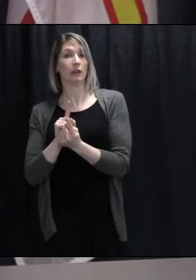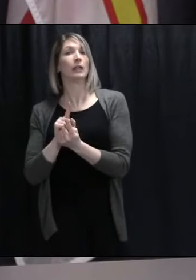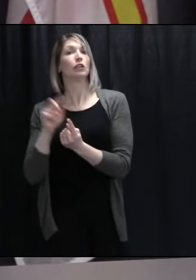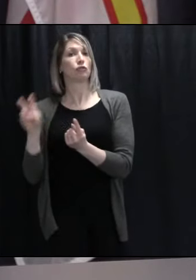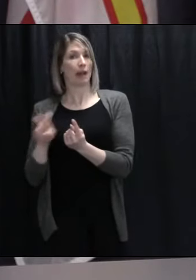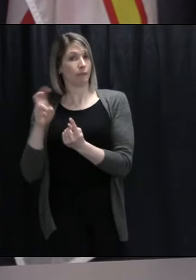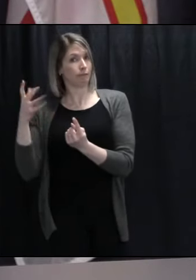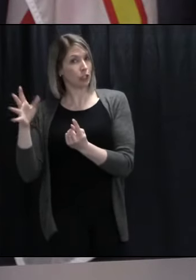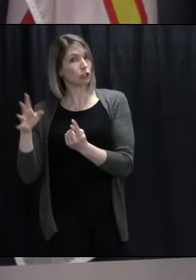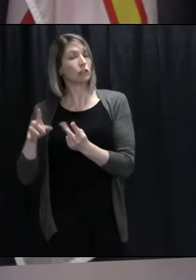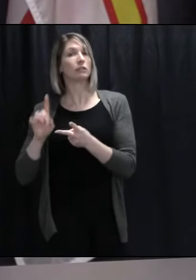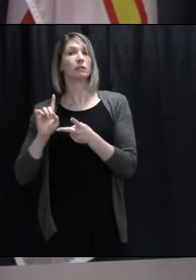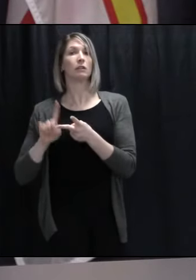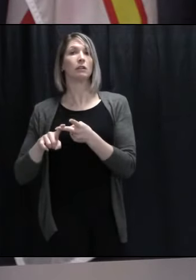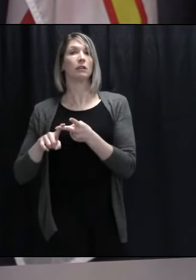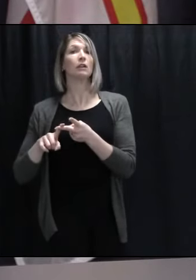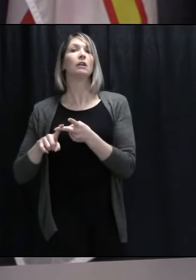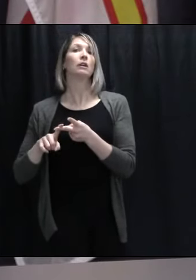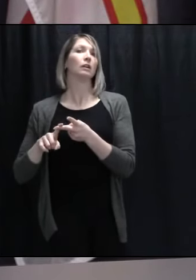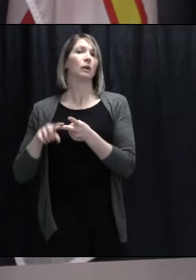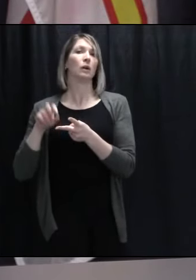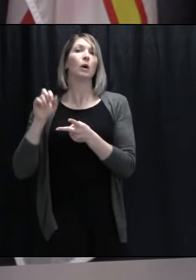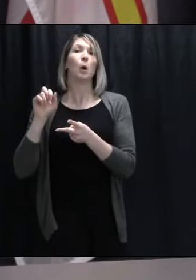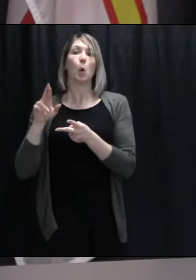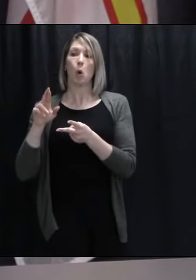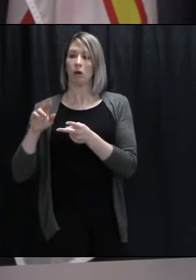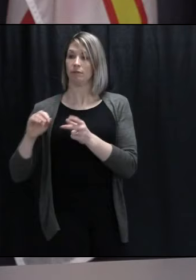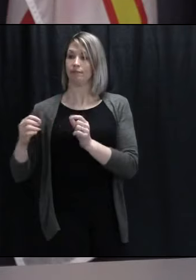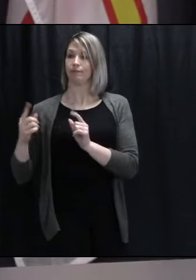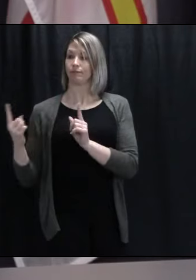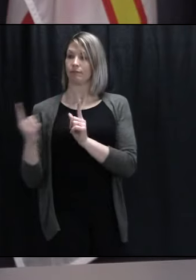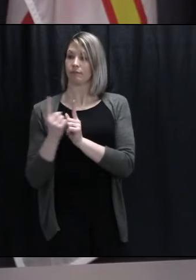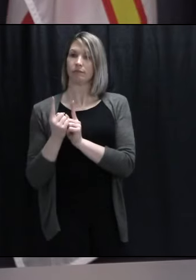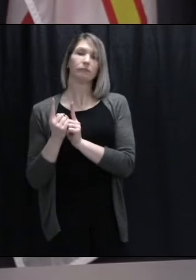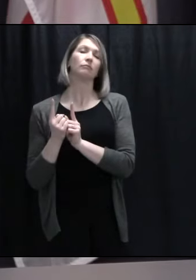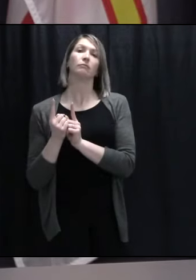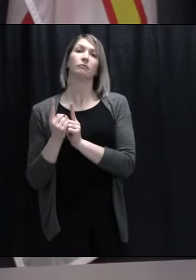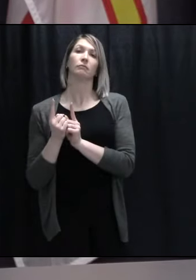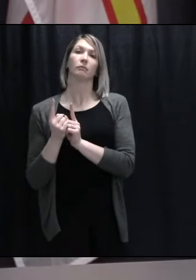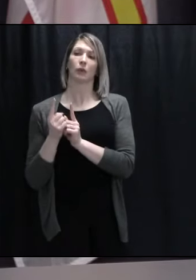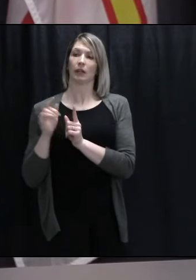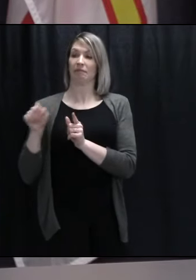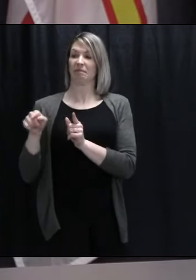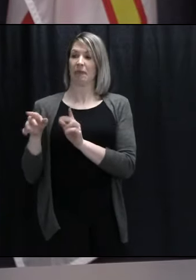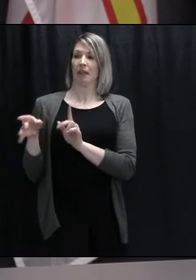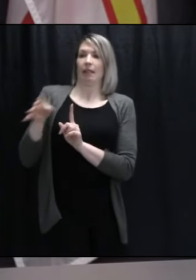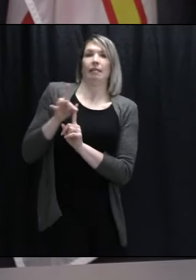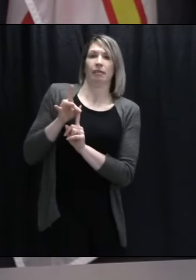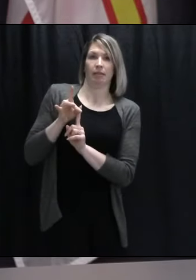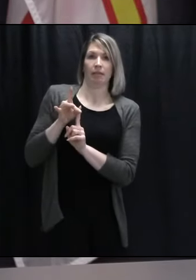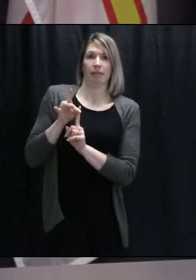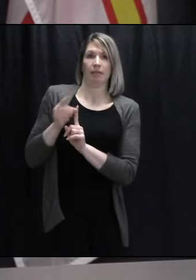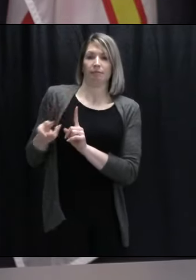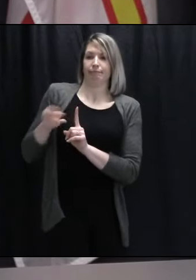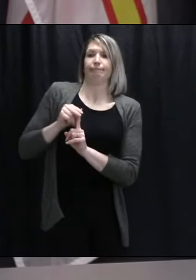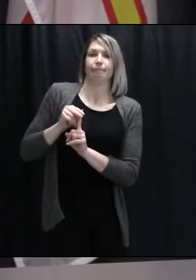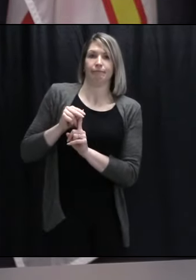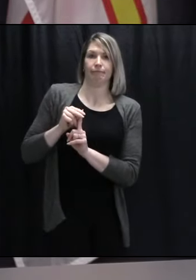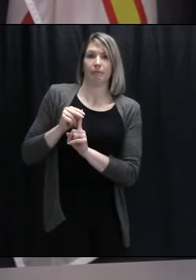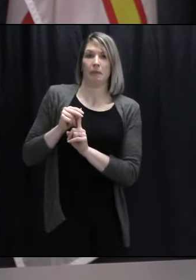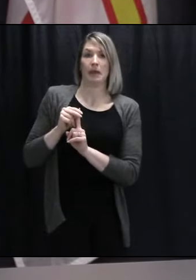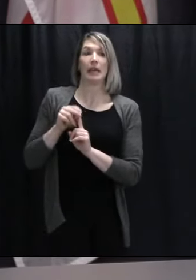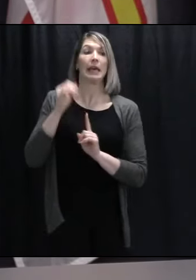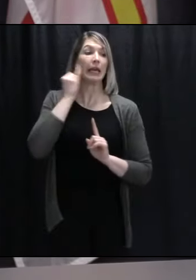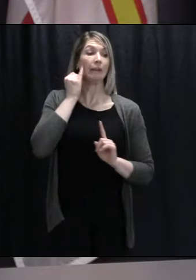with COVID-19 or has traveled. As if our analysis of the data shows us